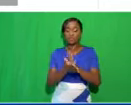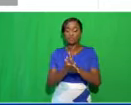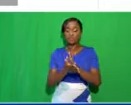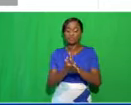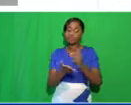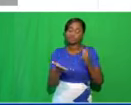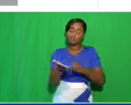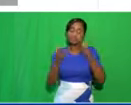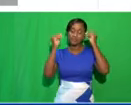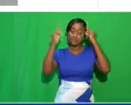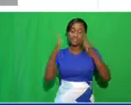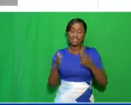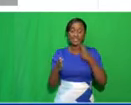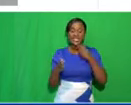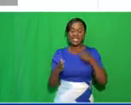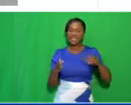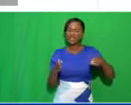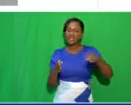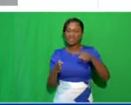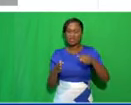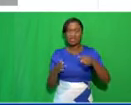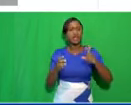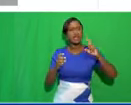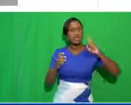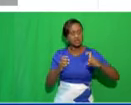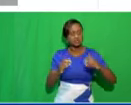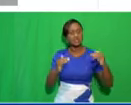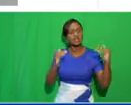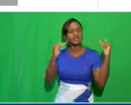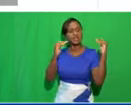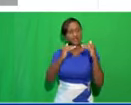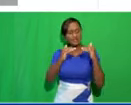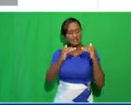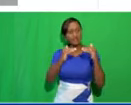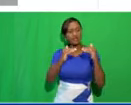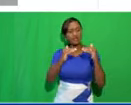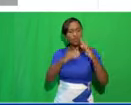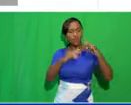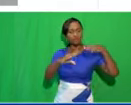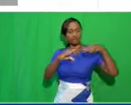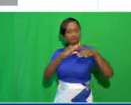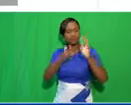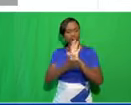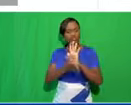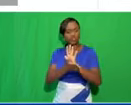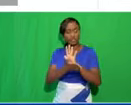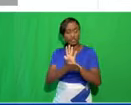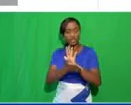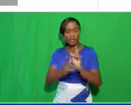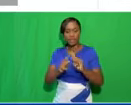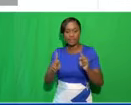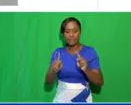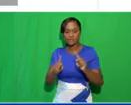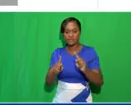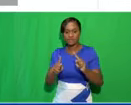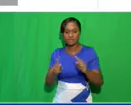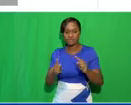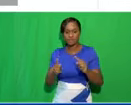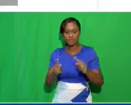expectations that those students should be at a certain level. And so when that expectation is not